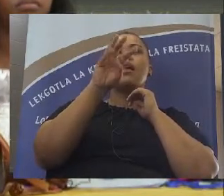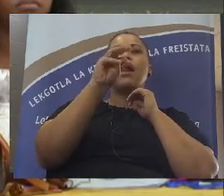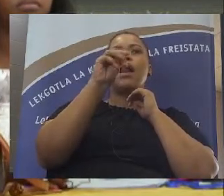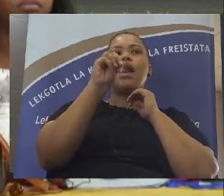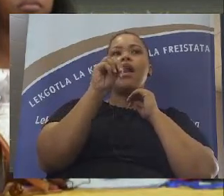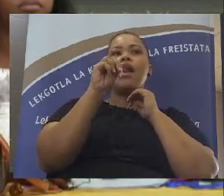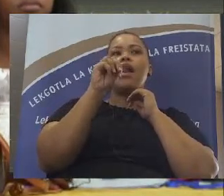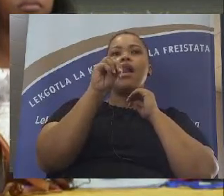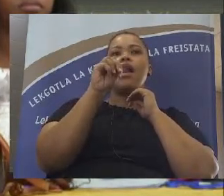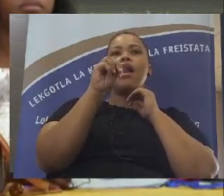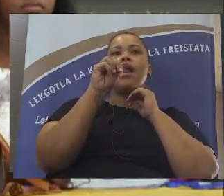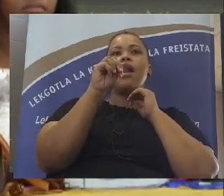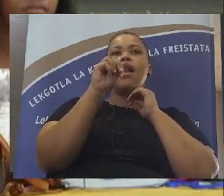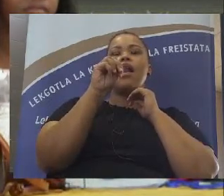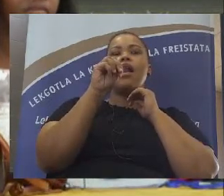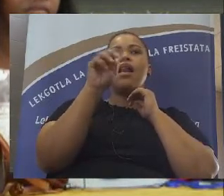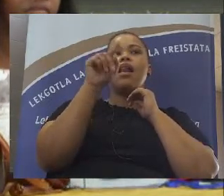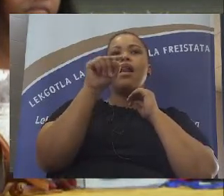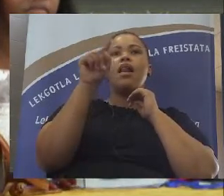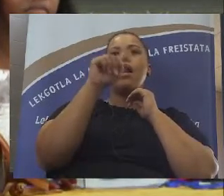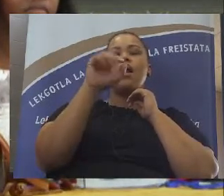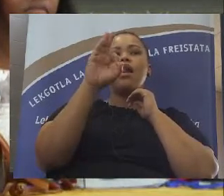ZINHLEM for mother